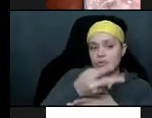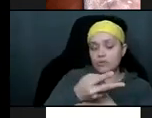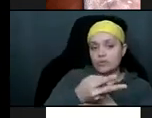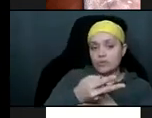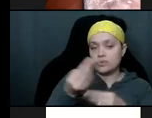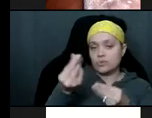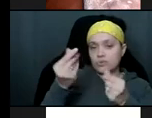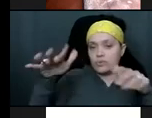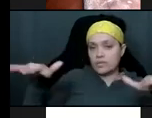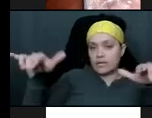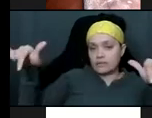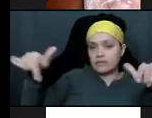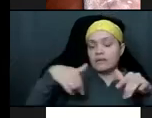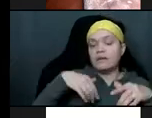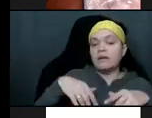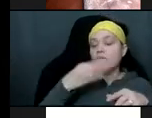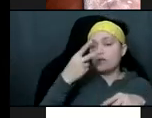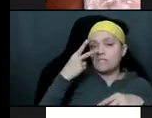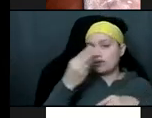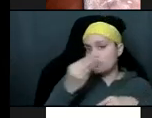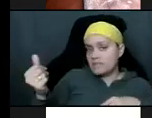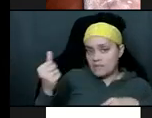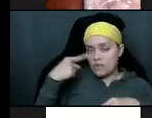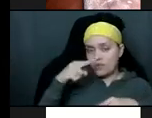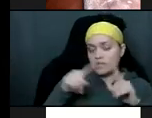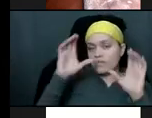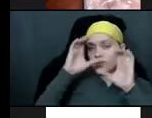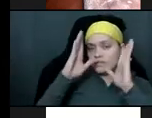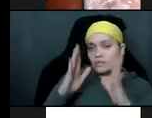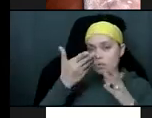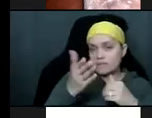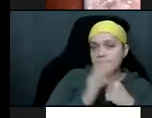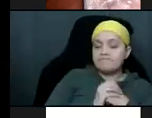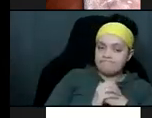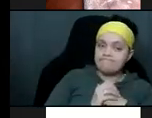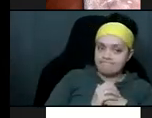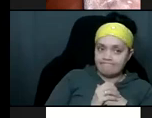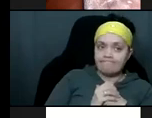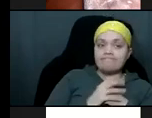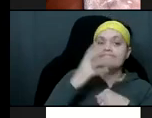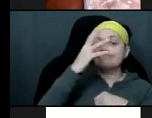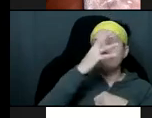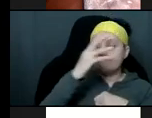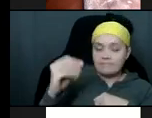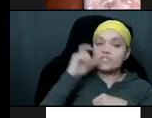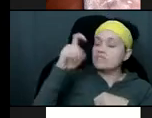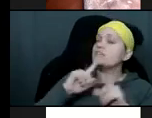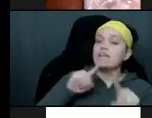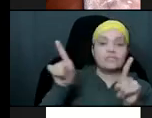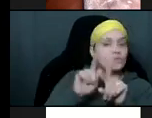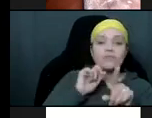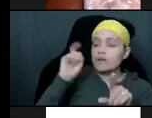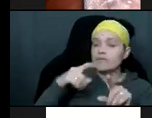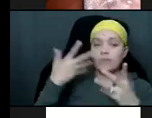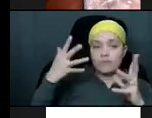large land masses, and we just saw several named for explorers. And you don't have to answer this one because we